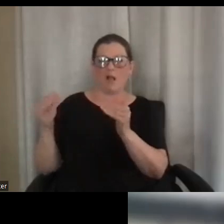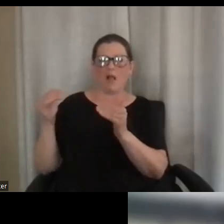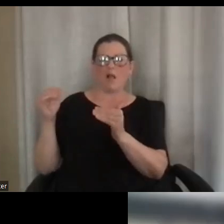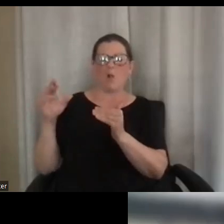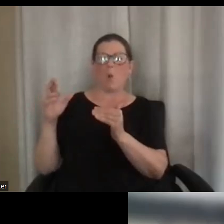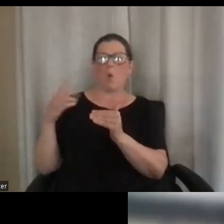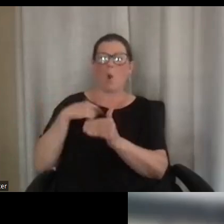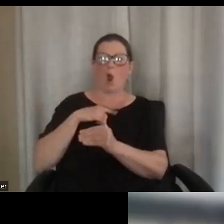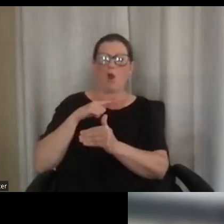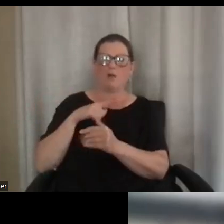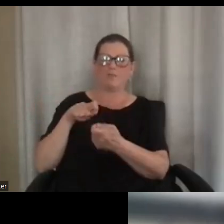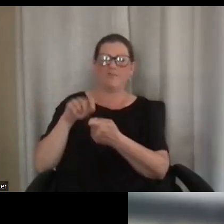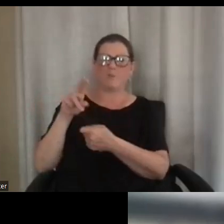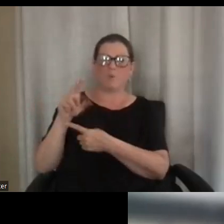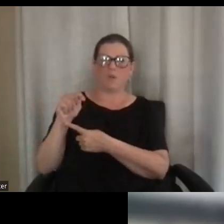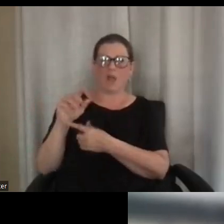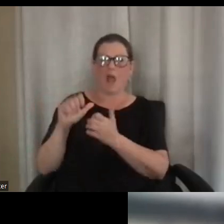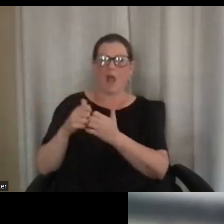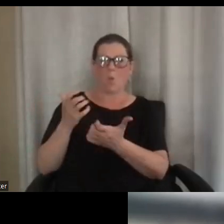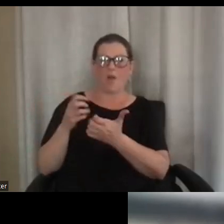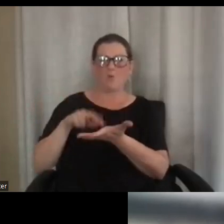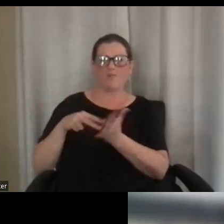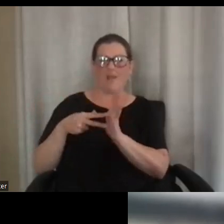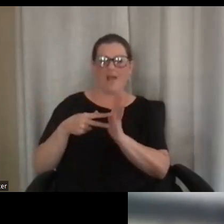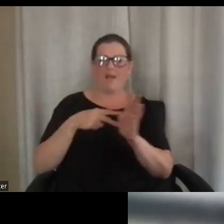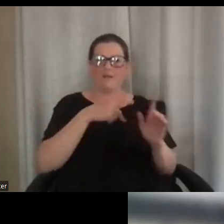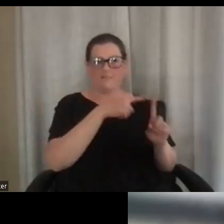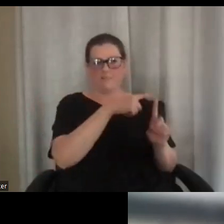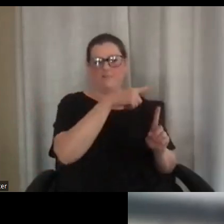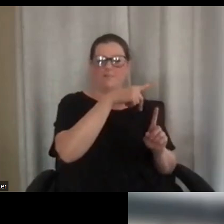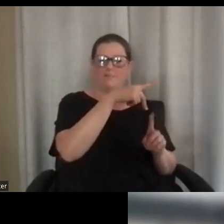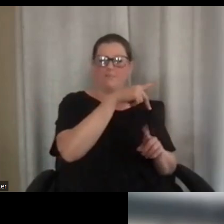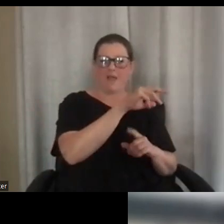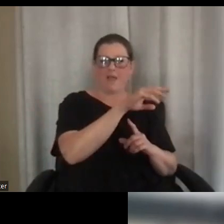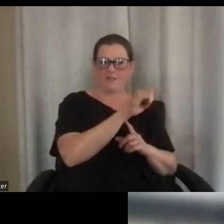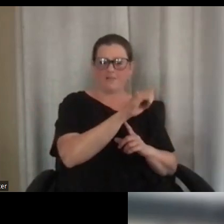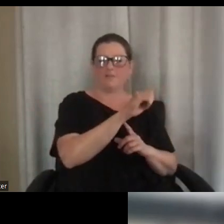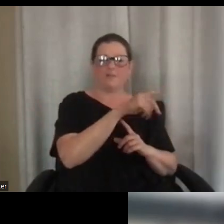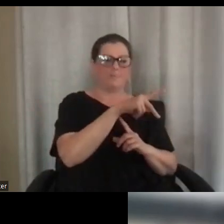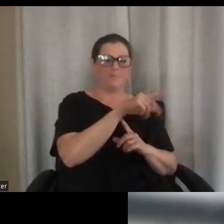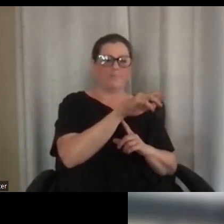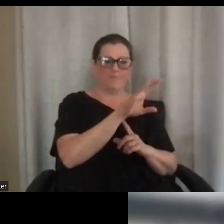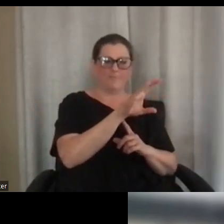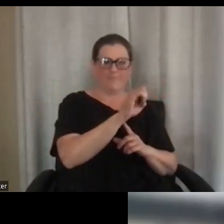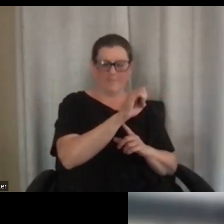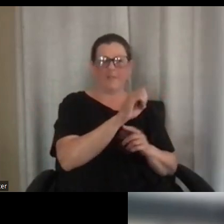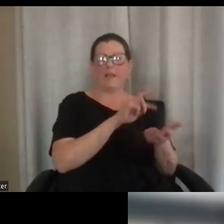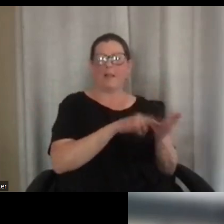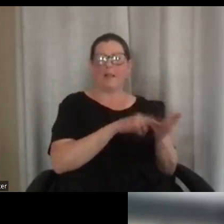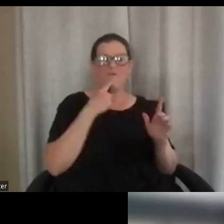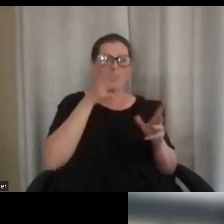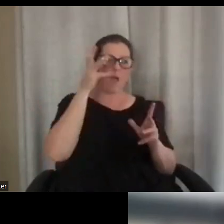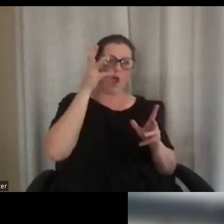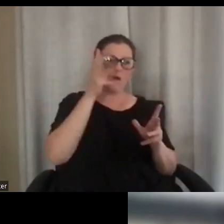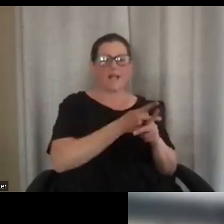our unit team level, like how we wanted to define positive childhood experiences, but also bringing in that this was meant for parents, caregivers,